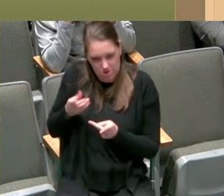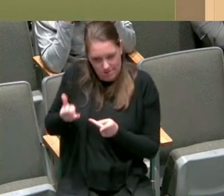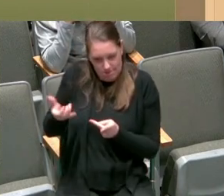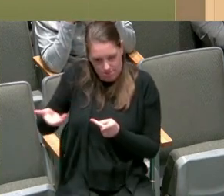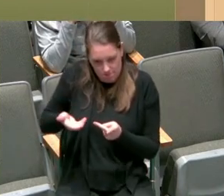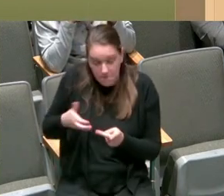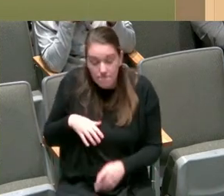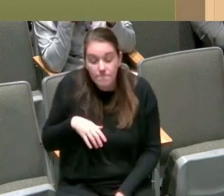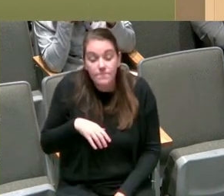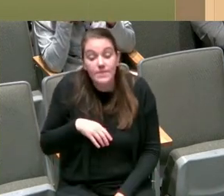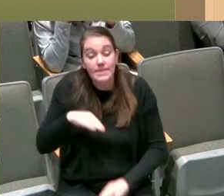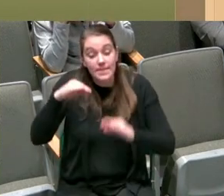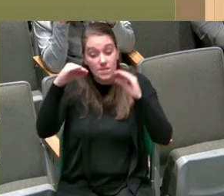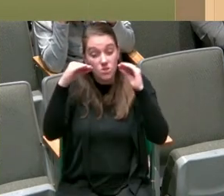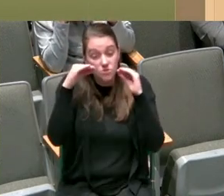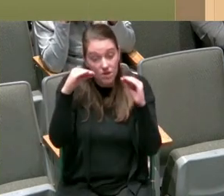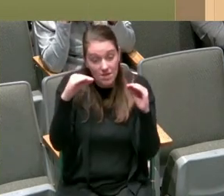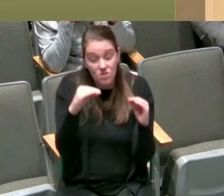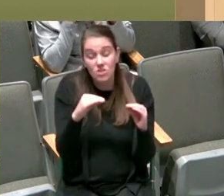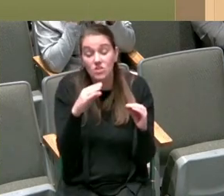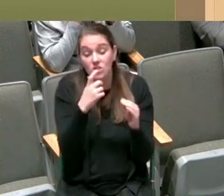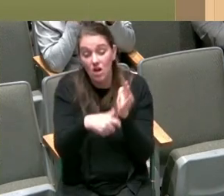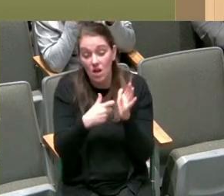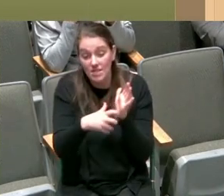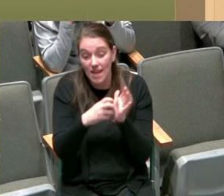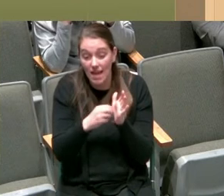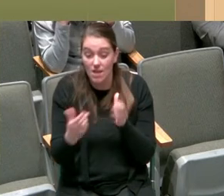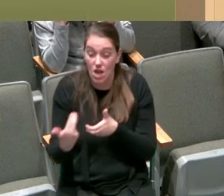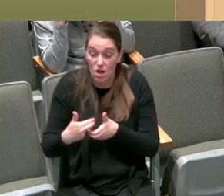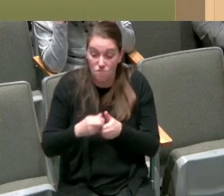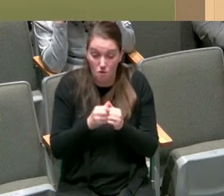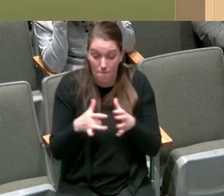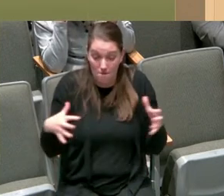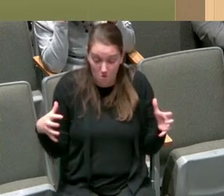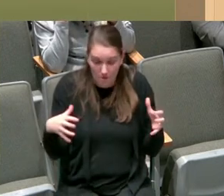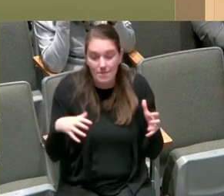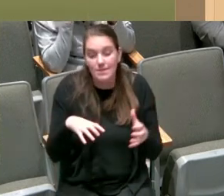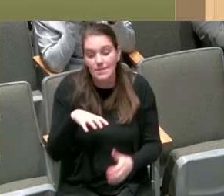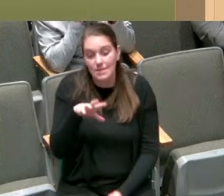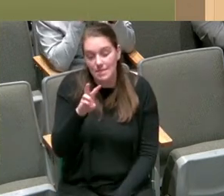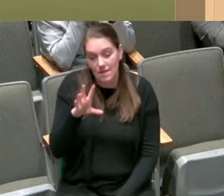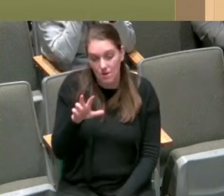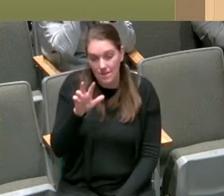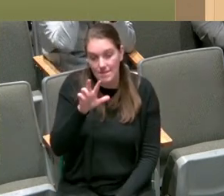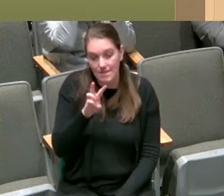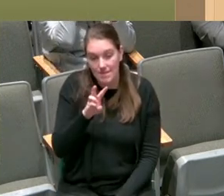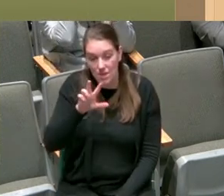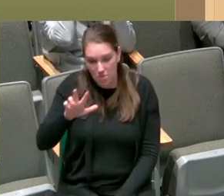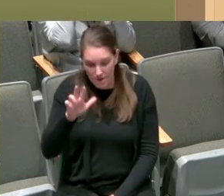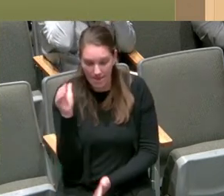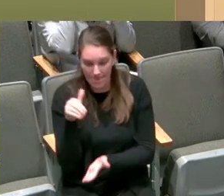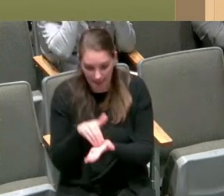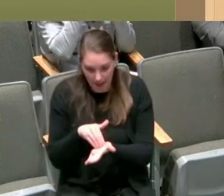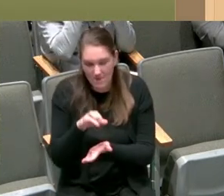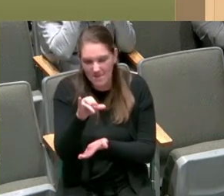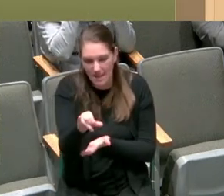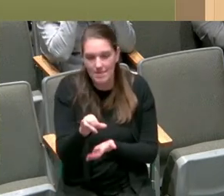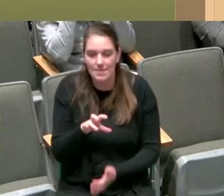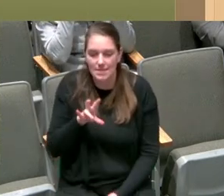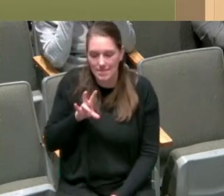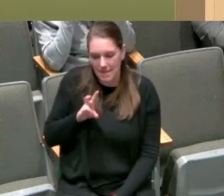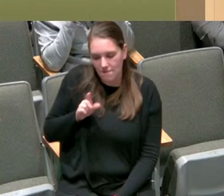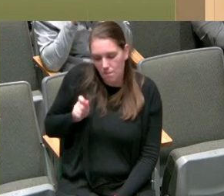instructional cost and enrollment growth 653 000 the 7.25 positions